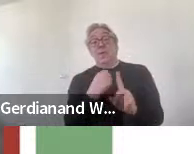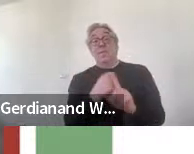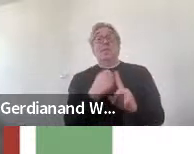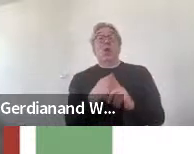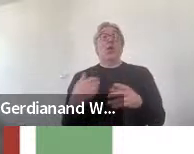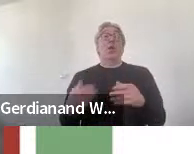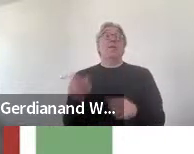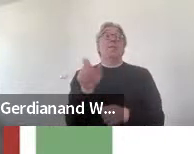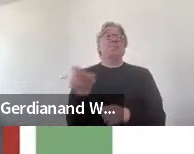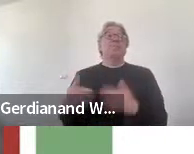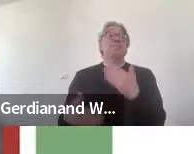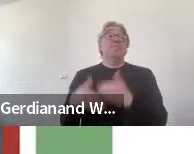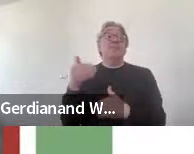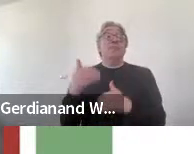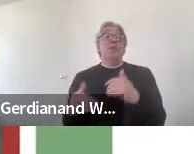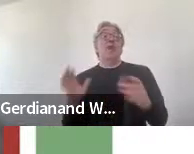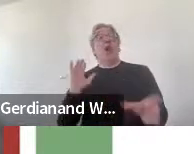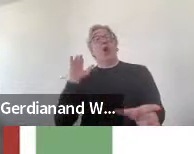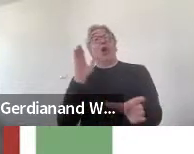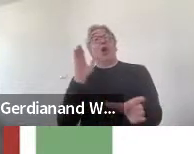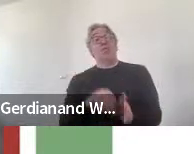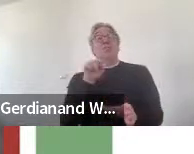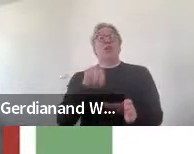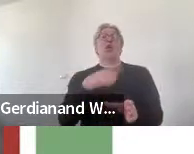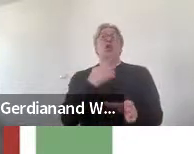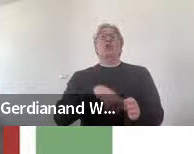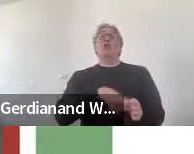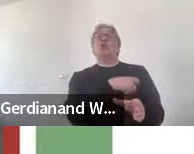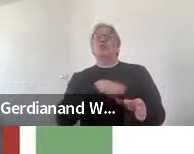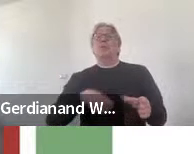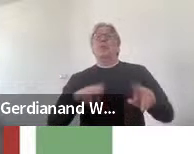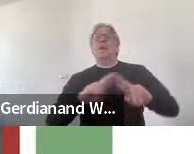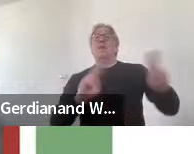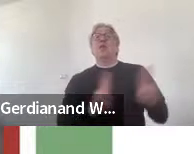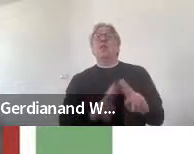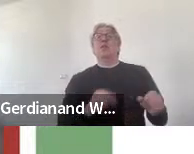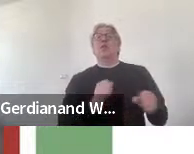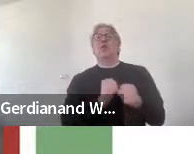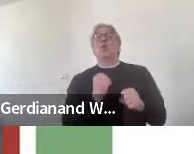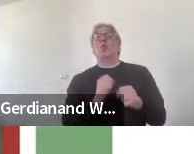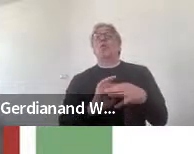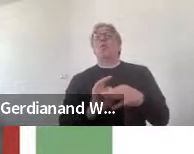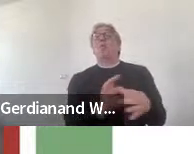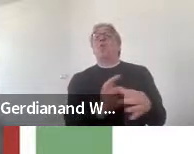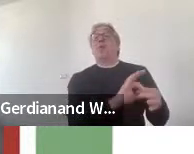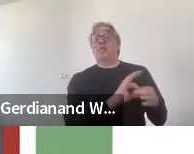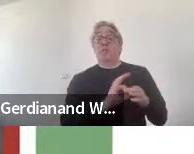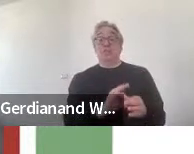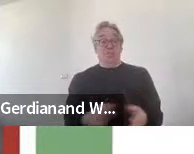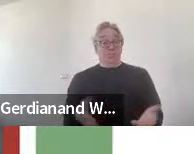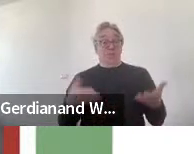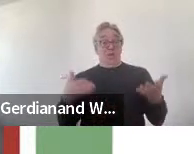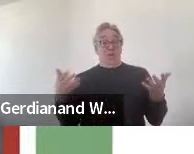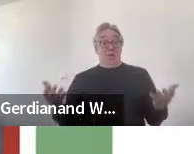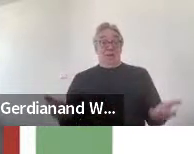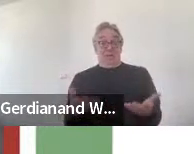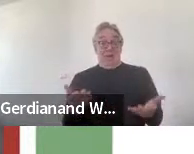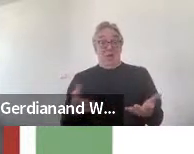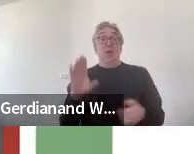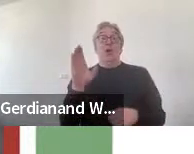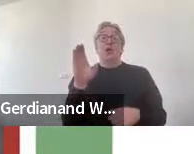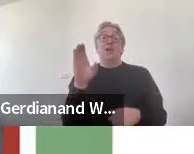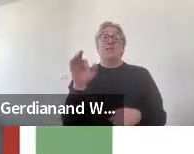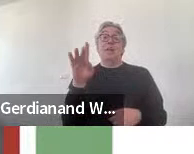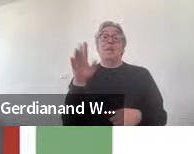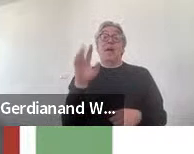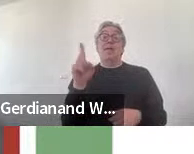with disabilities in Swiss international cooperation. Within the context of the CRPD